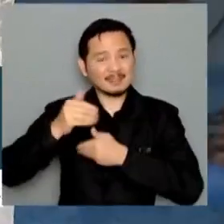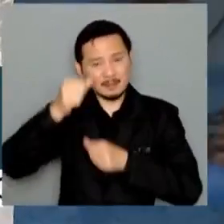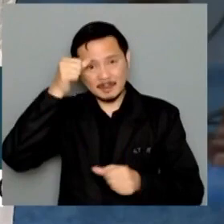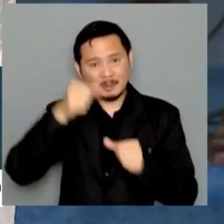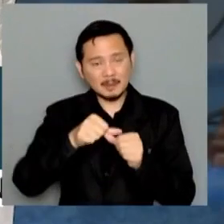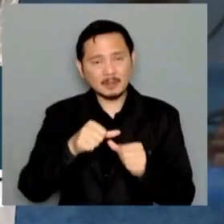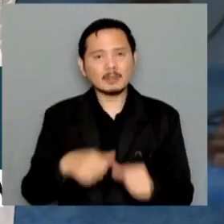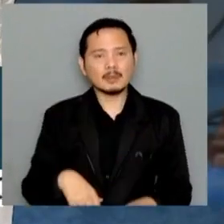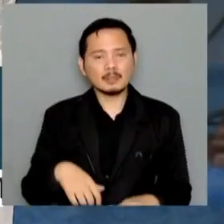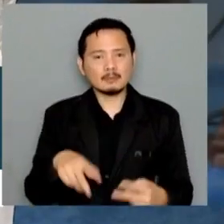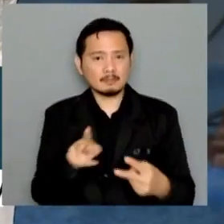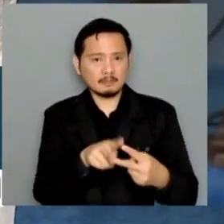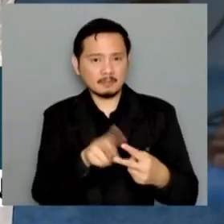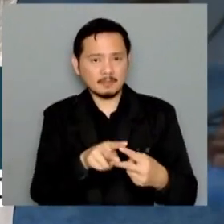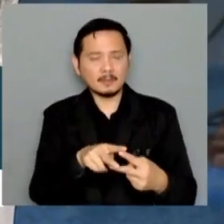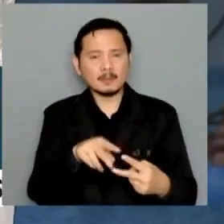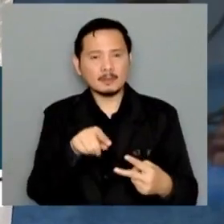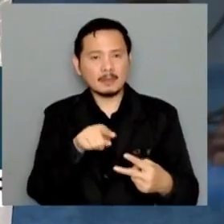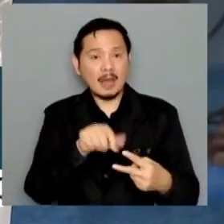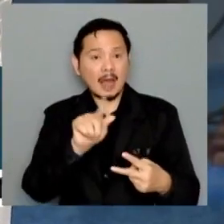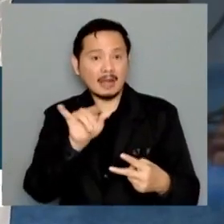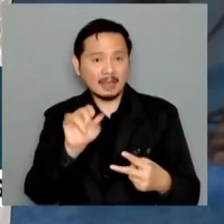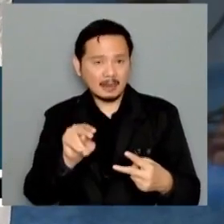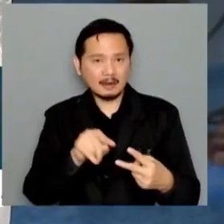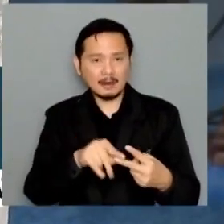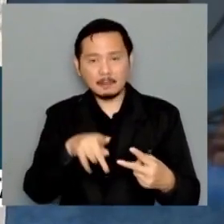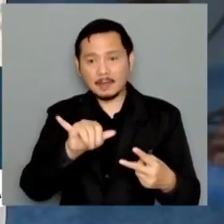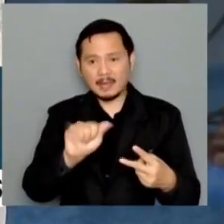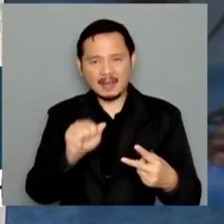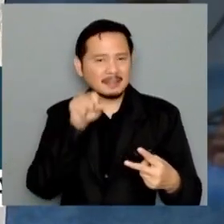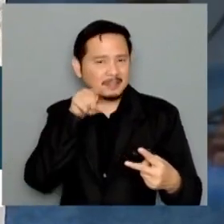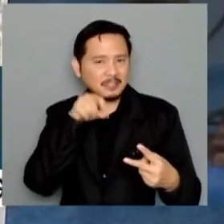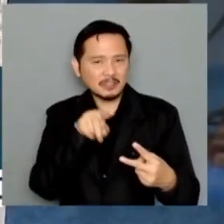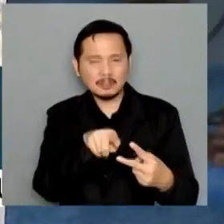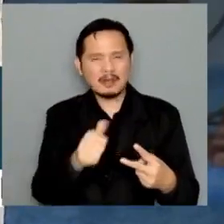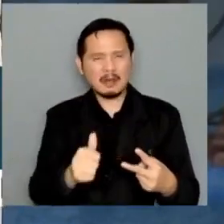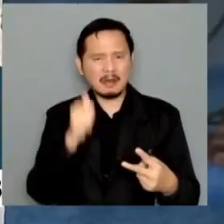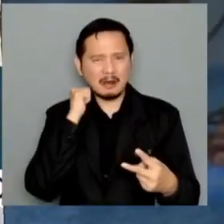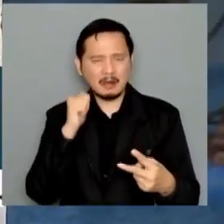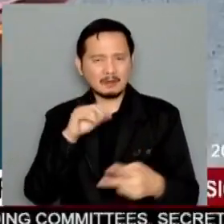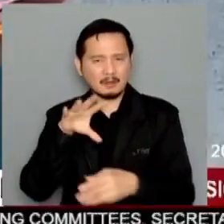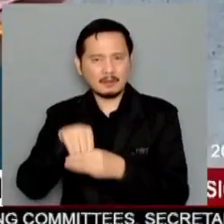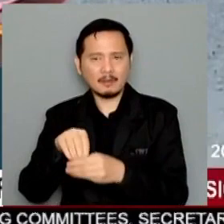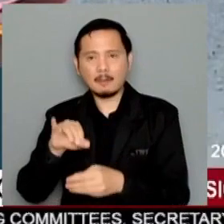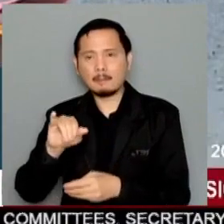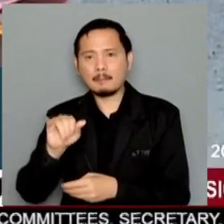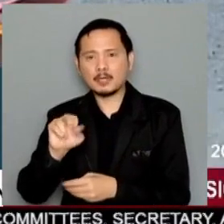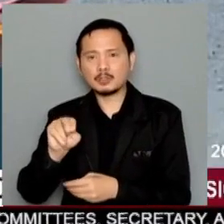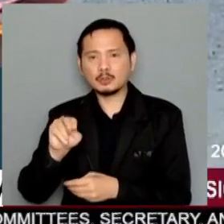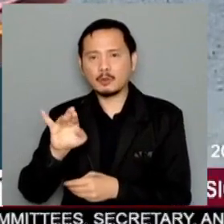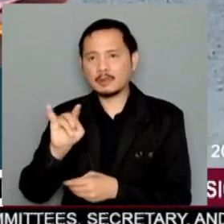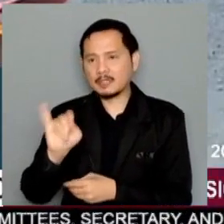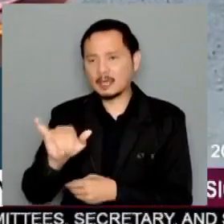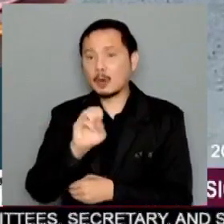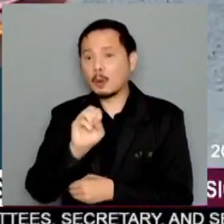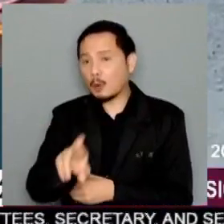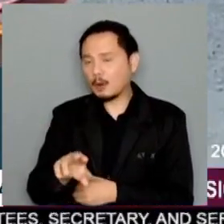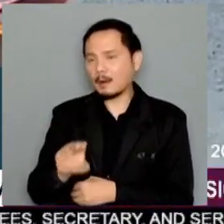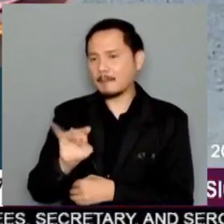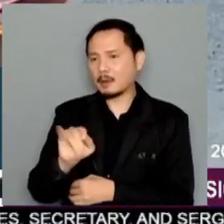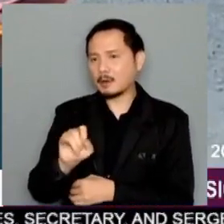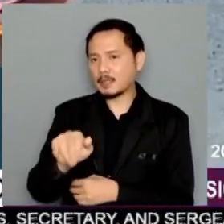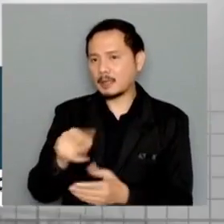sister Senator Pia Cayetano refused to be part of the minority nor majority bloc. But during Tuesday's